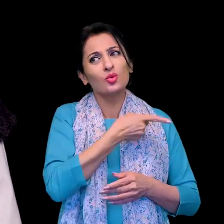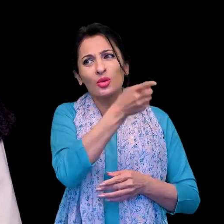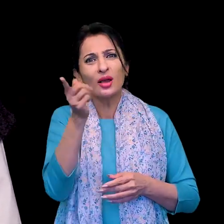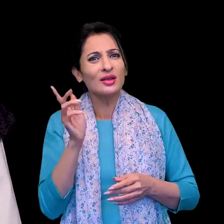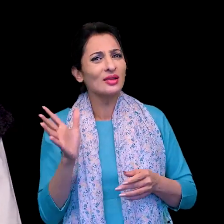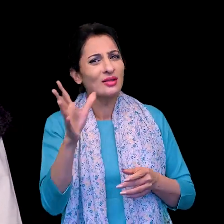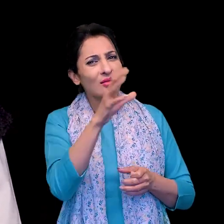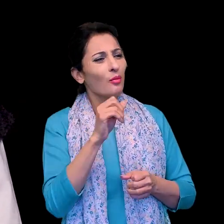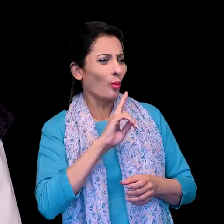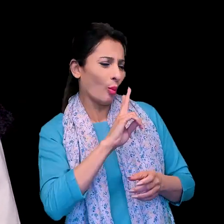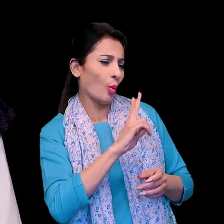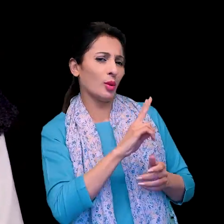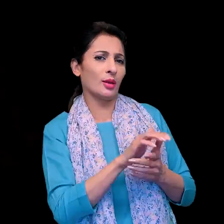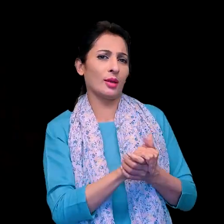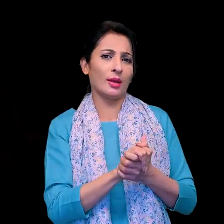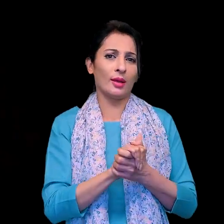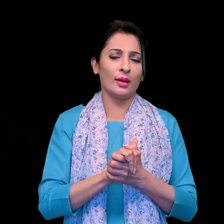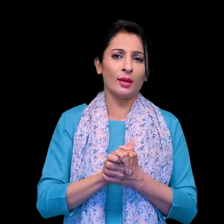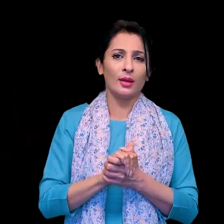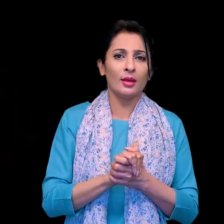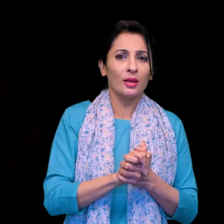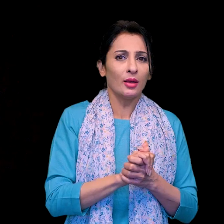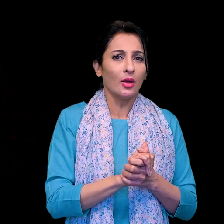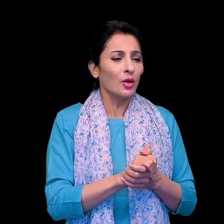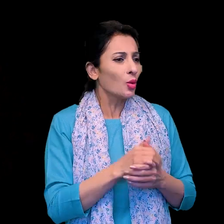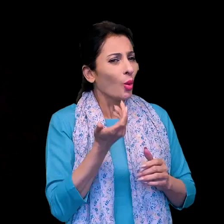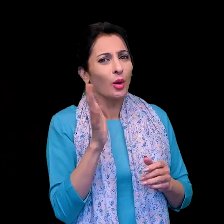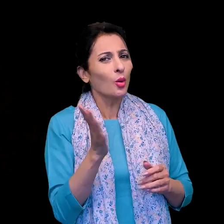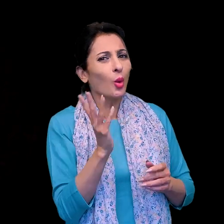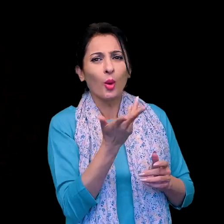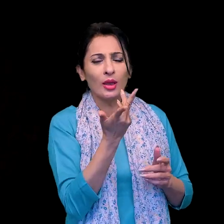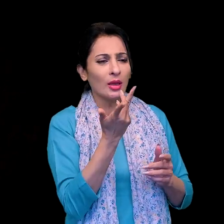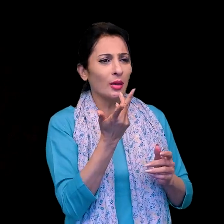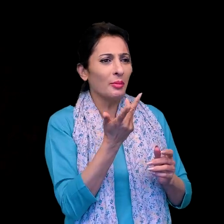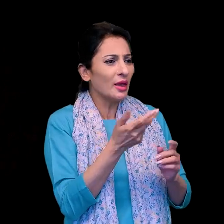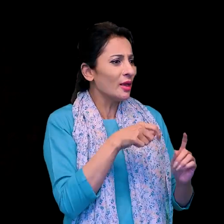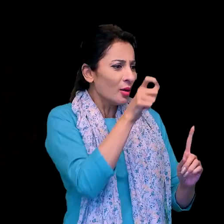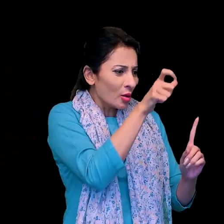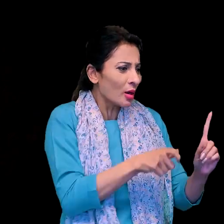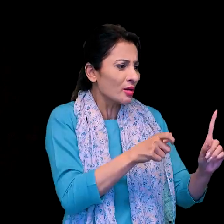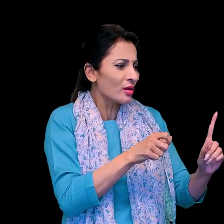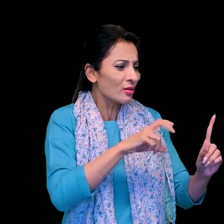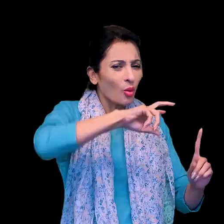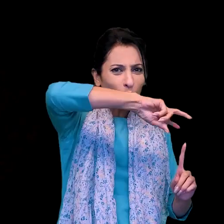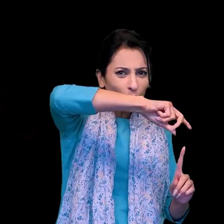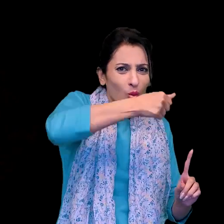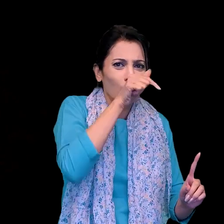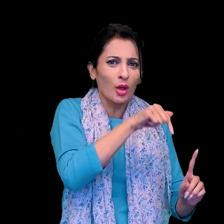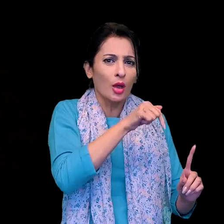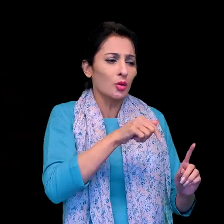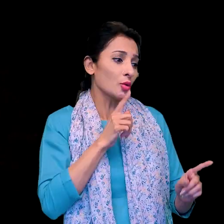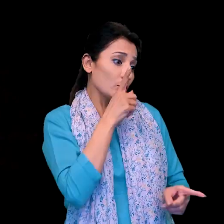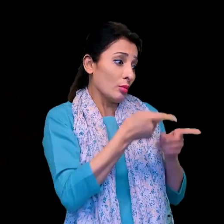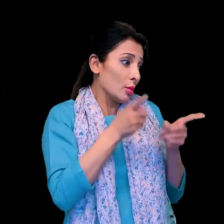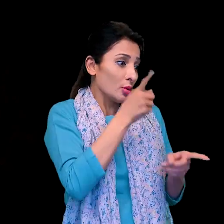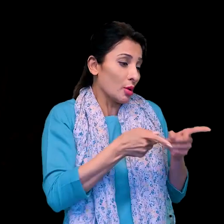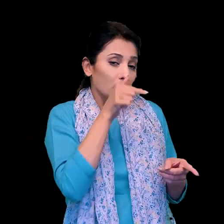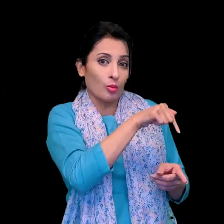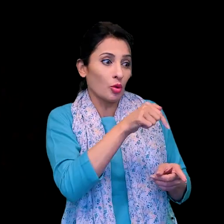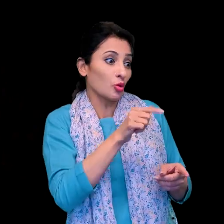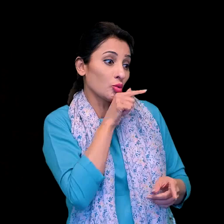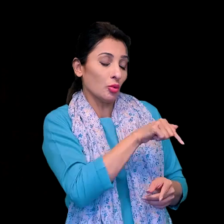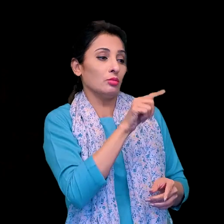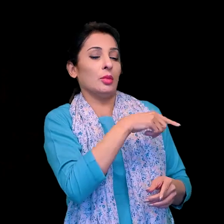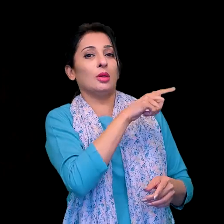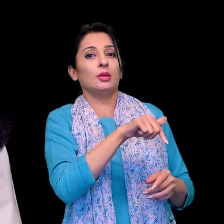us. You just need to look. Victim blaming normally looks like someone saying, but what were they doing out so late? What were